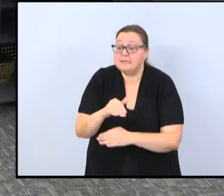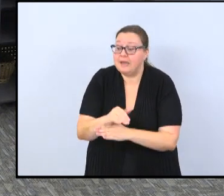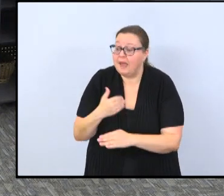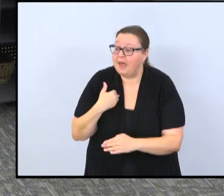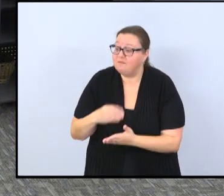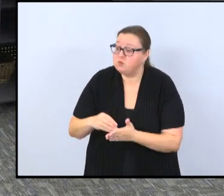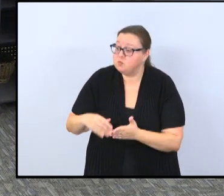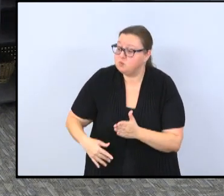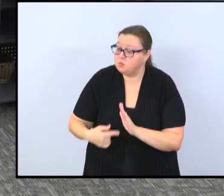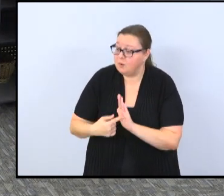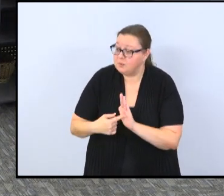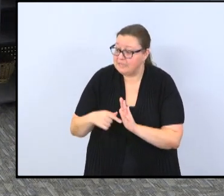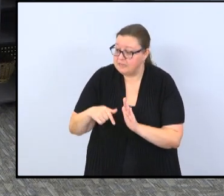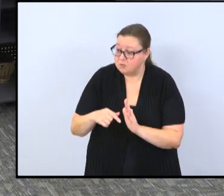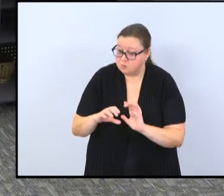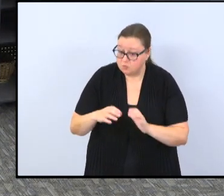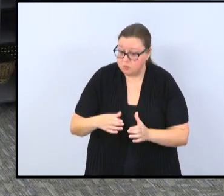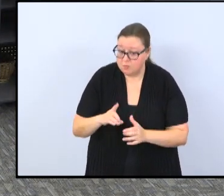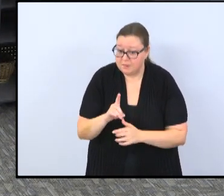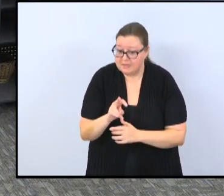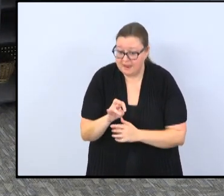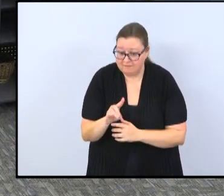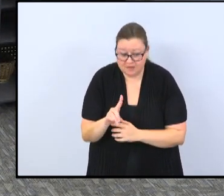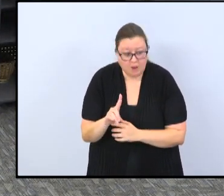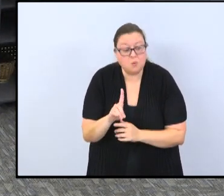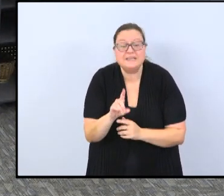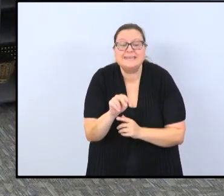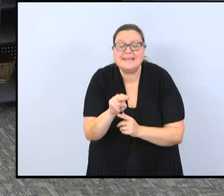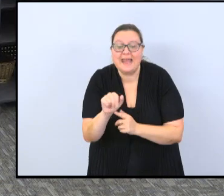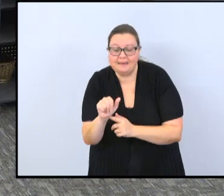group, Jaden Vaughn.